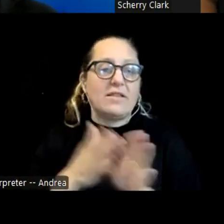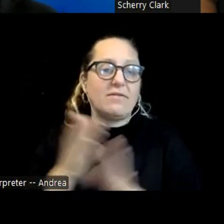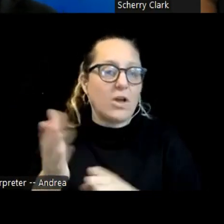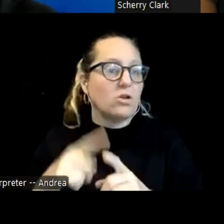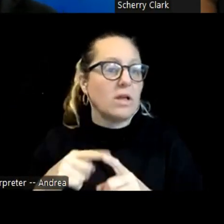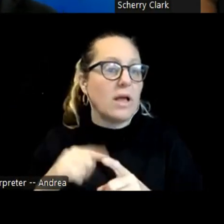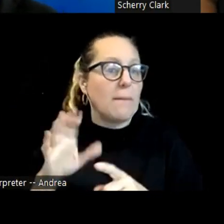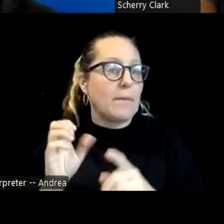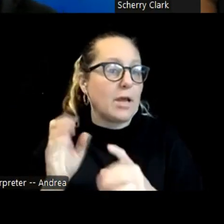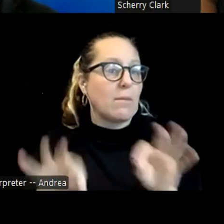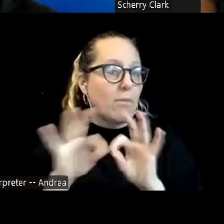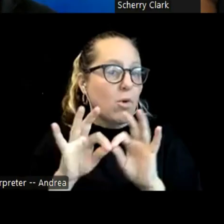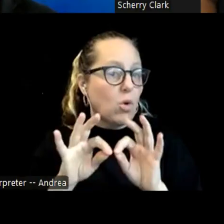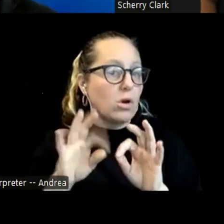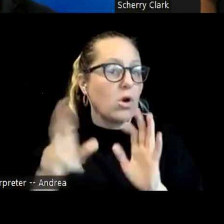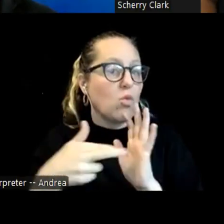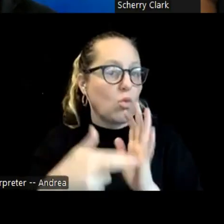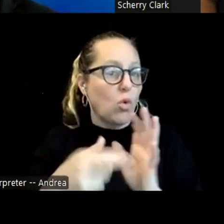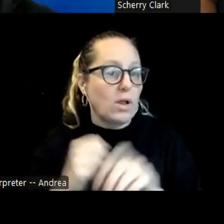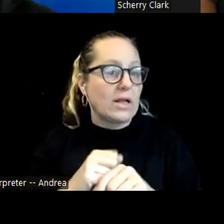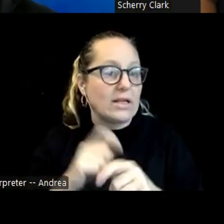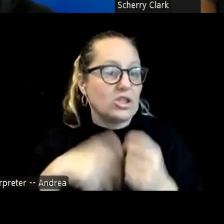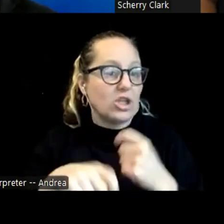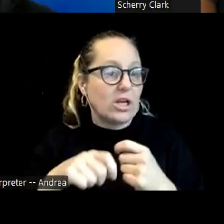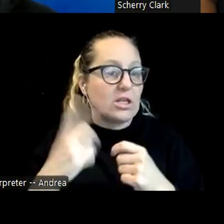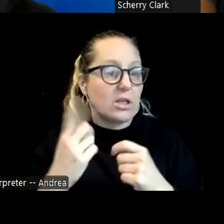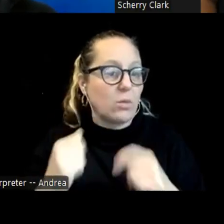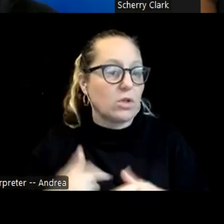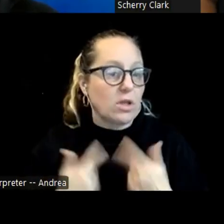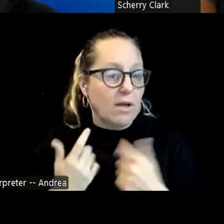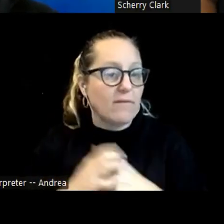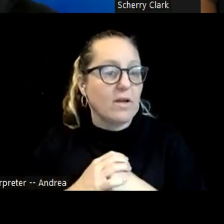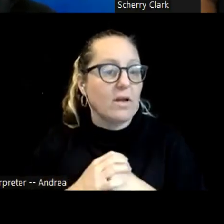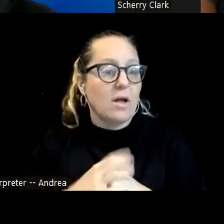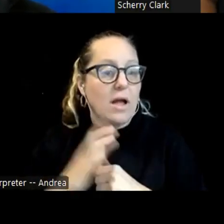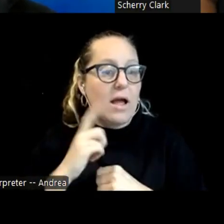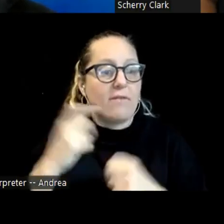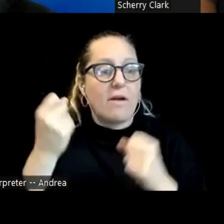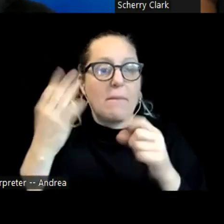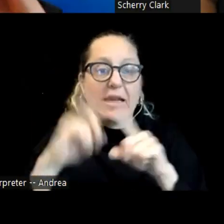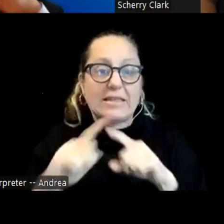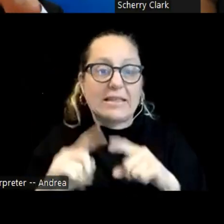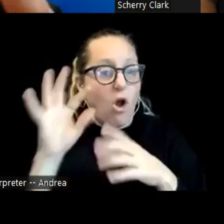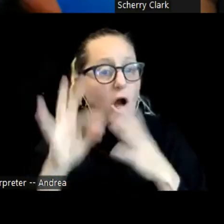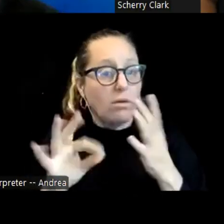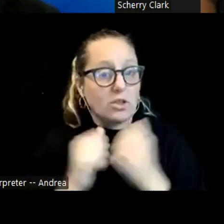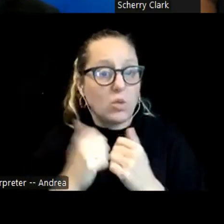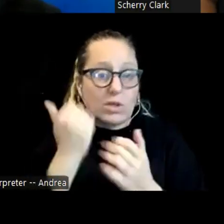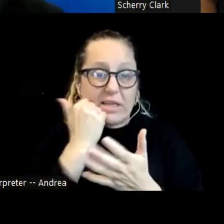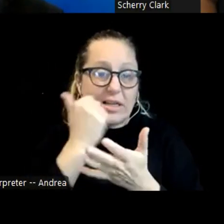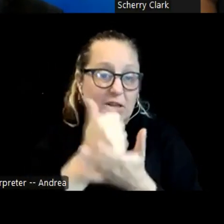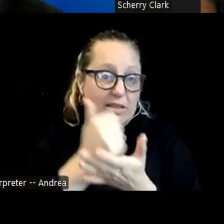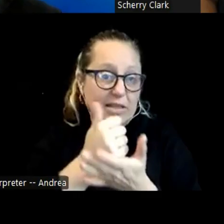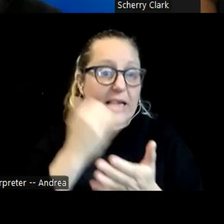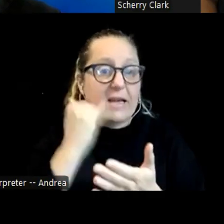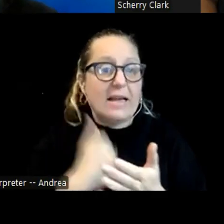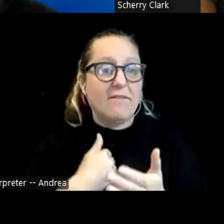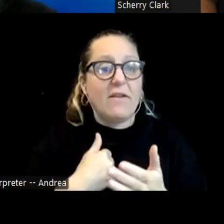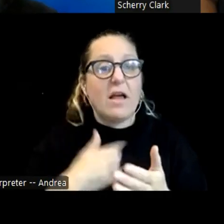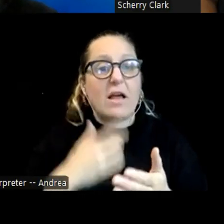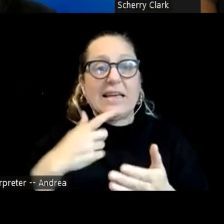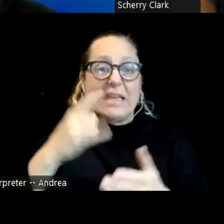being an important role in changing someone's life. There's so many options with dental assisting, whether it's,